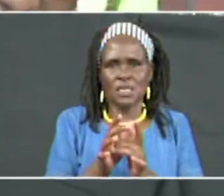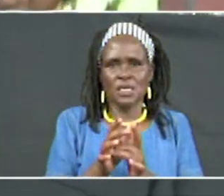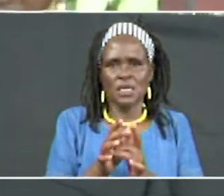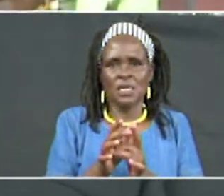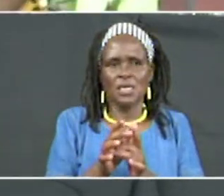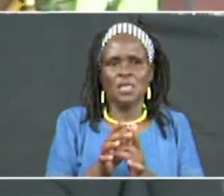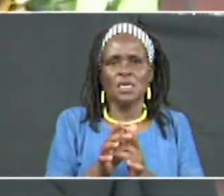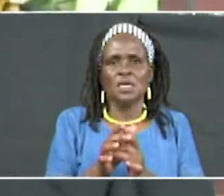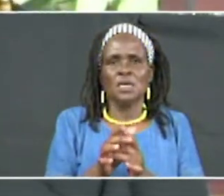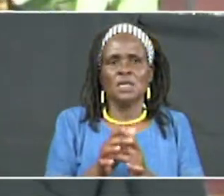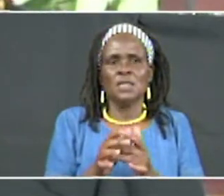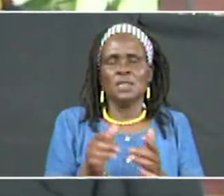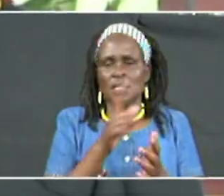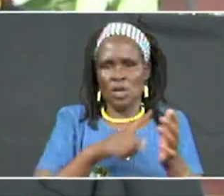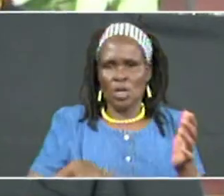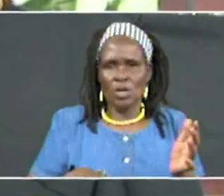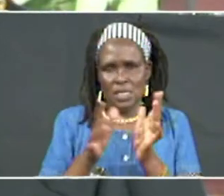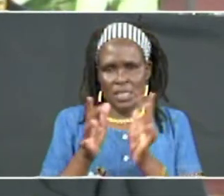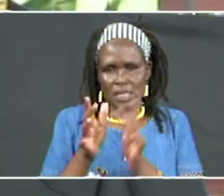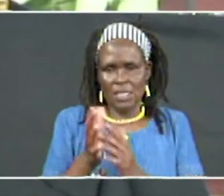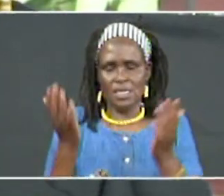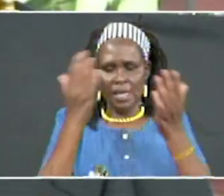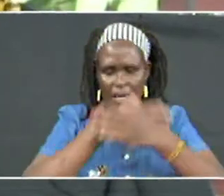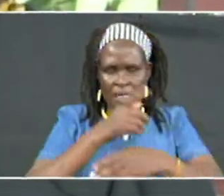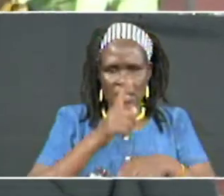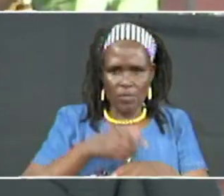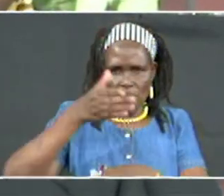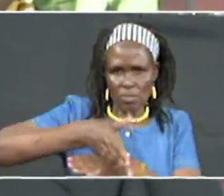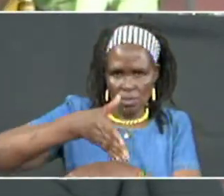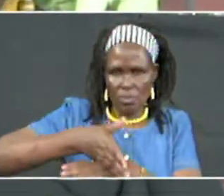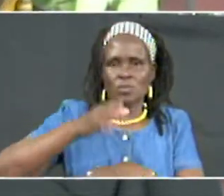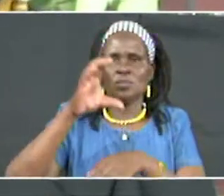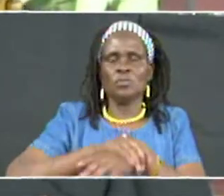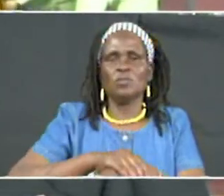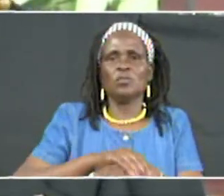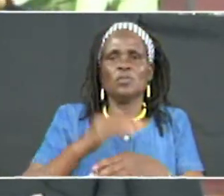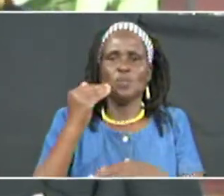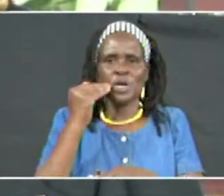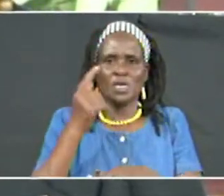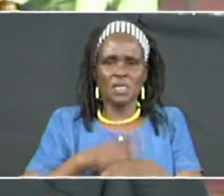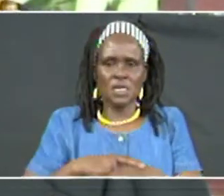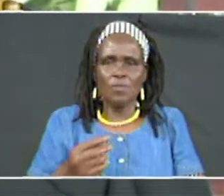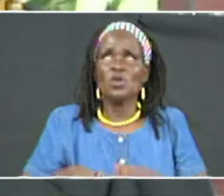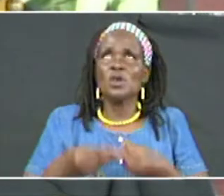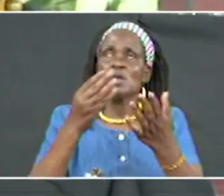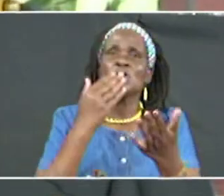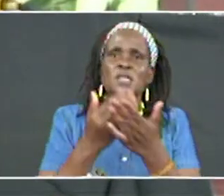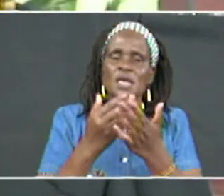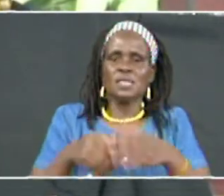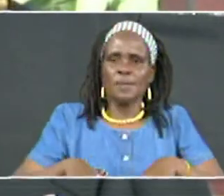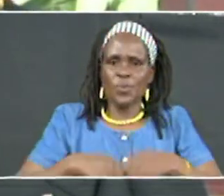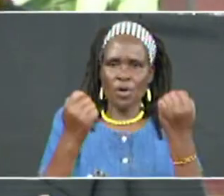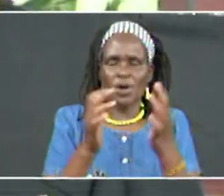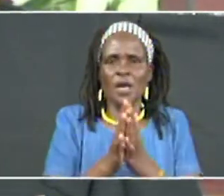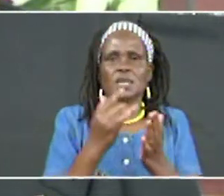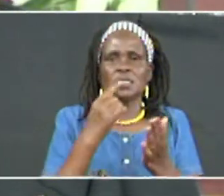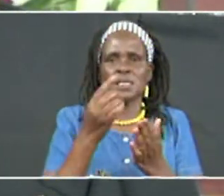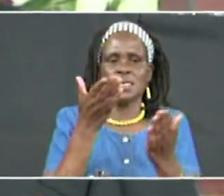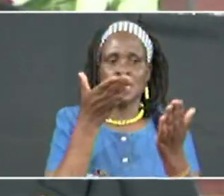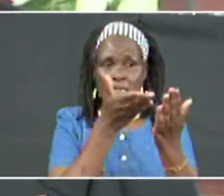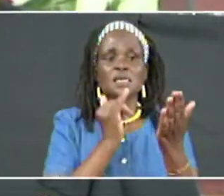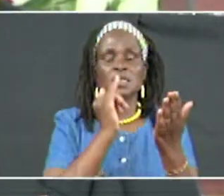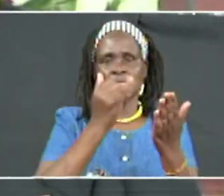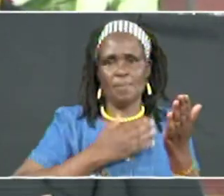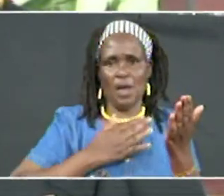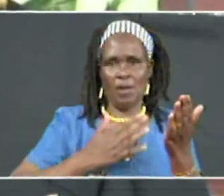he was betrayed, took bread, and when he had given thanks, he broke it and said, 'This is my body, which